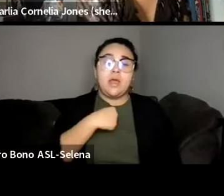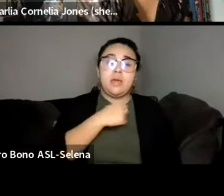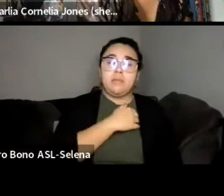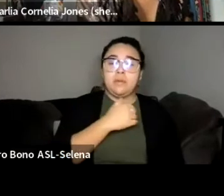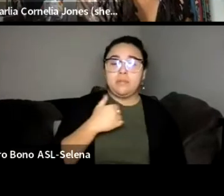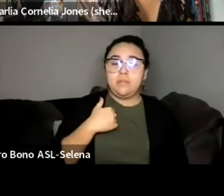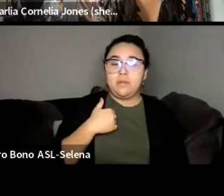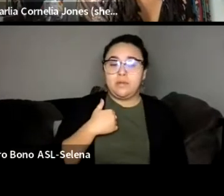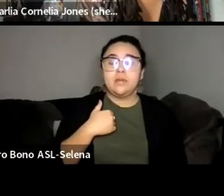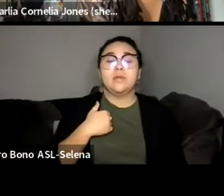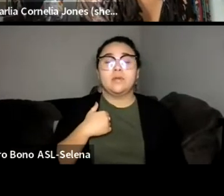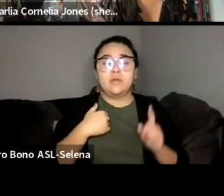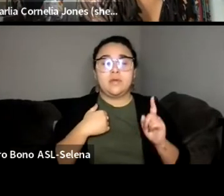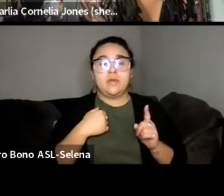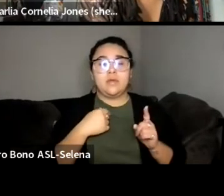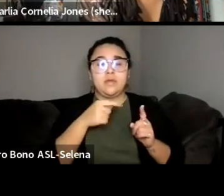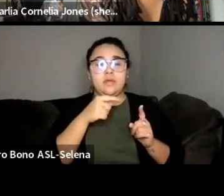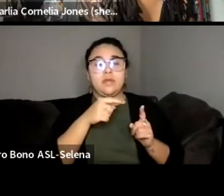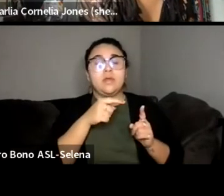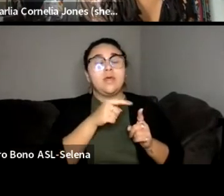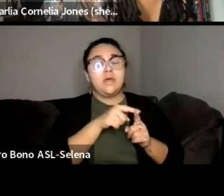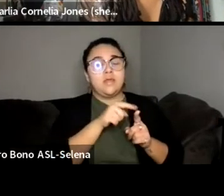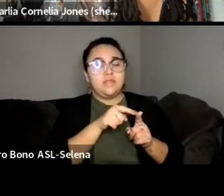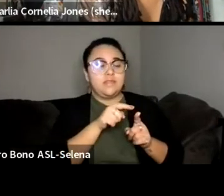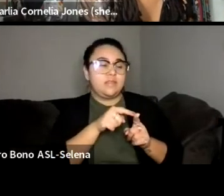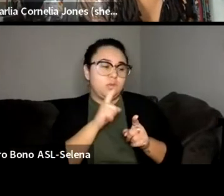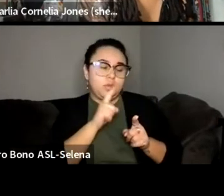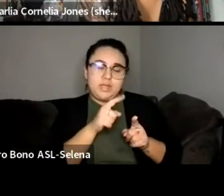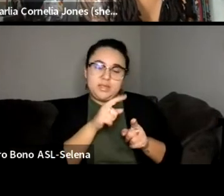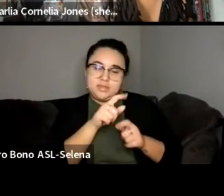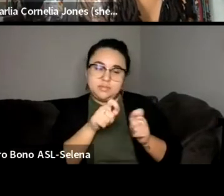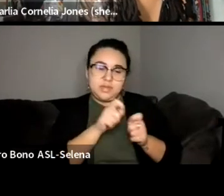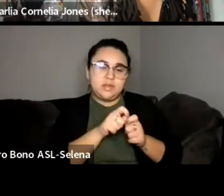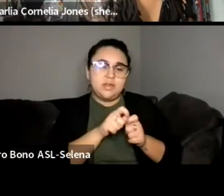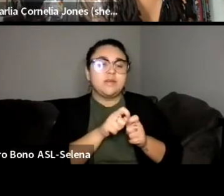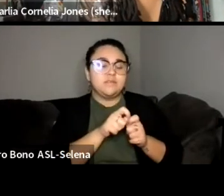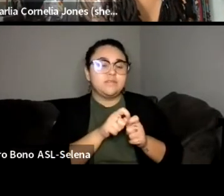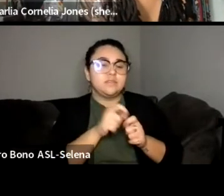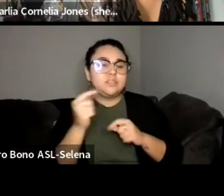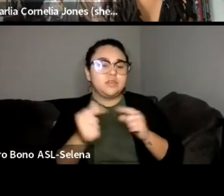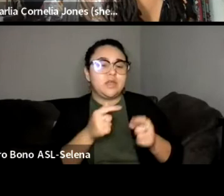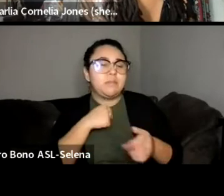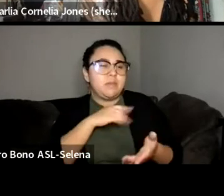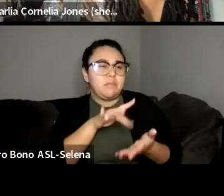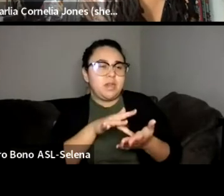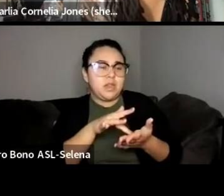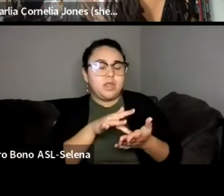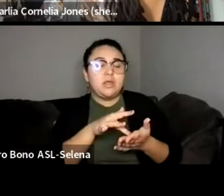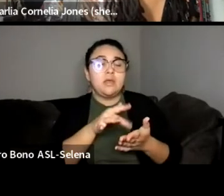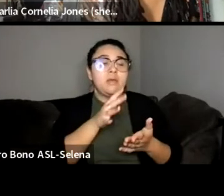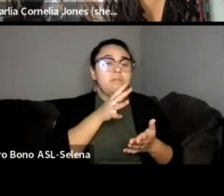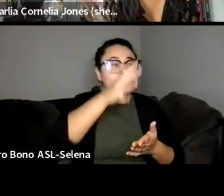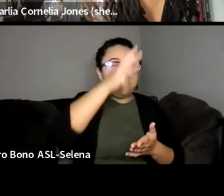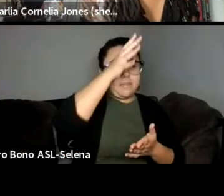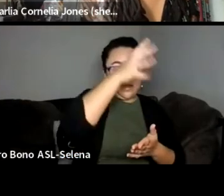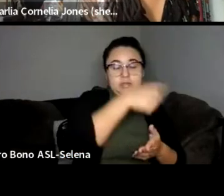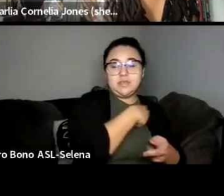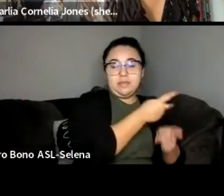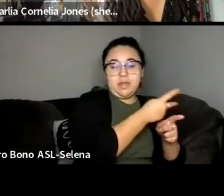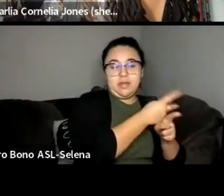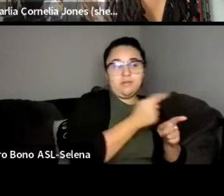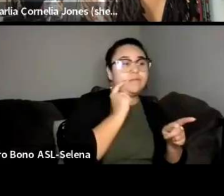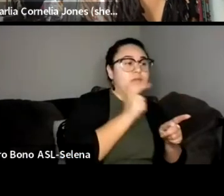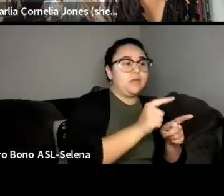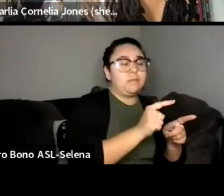sandwich generation, so I have parents who I was caregiving for and a parent with a disability at the same time as very young children.